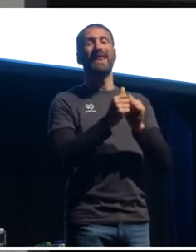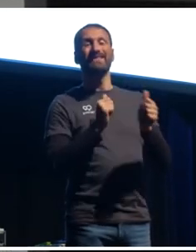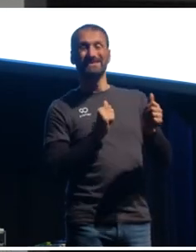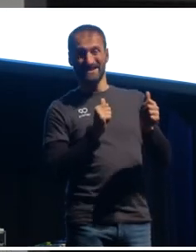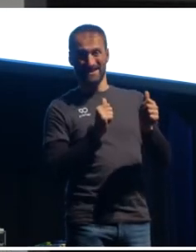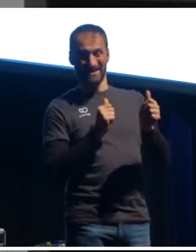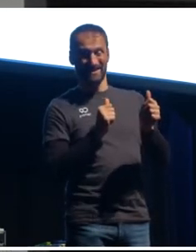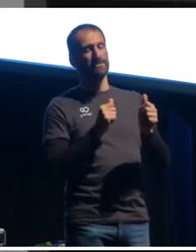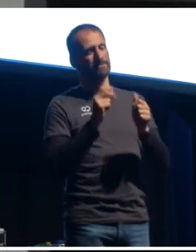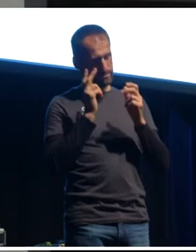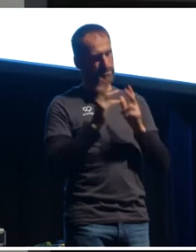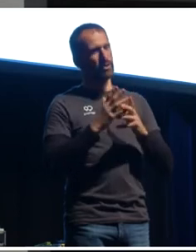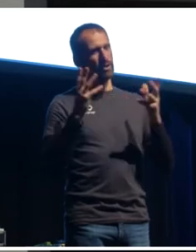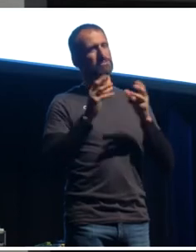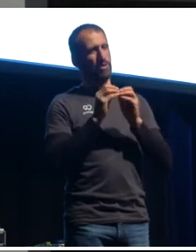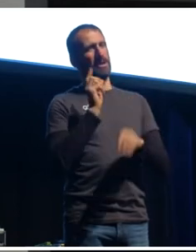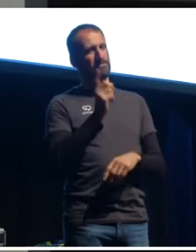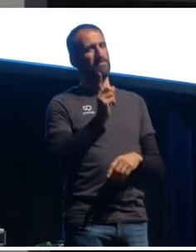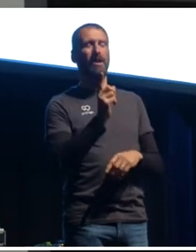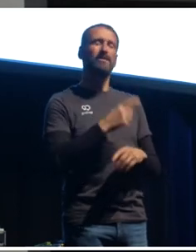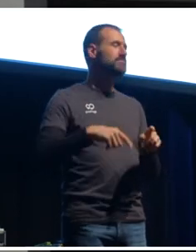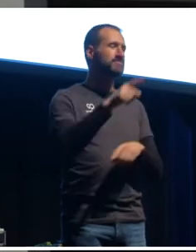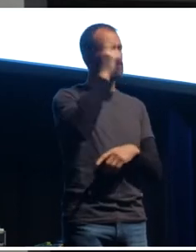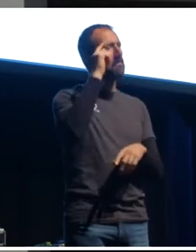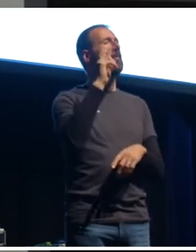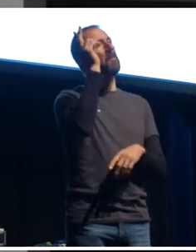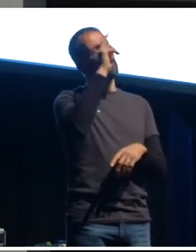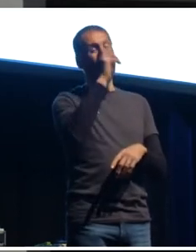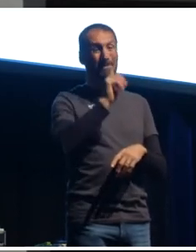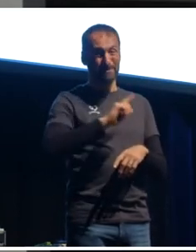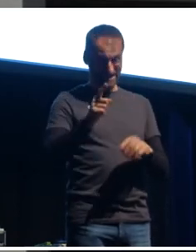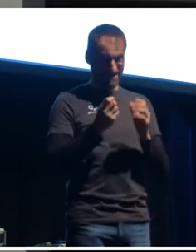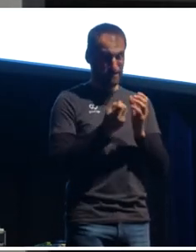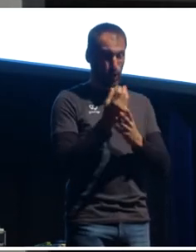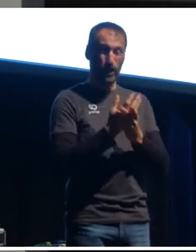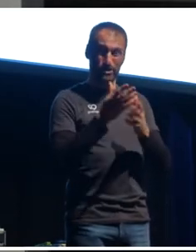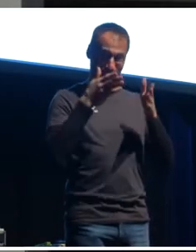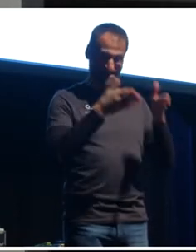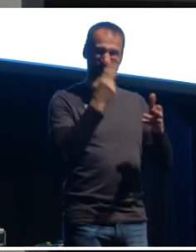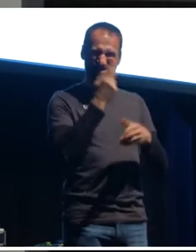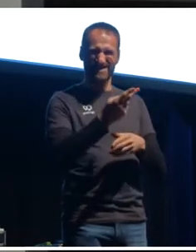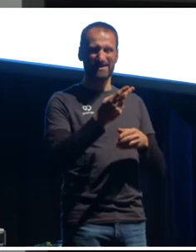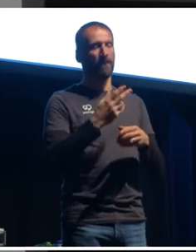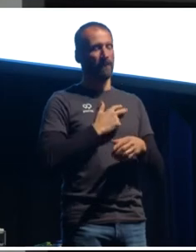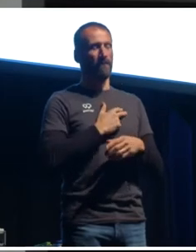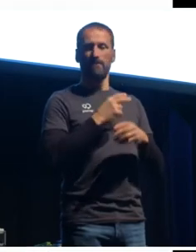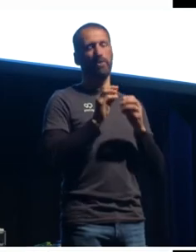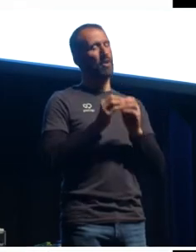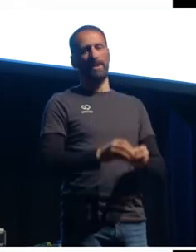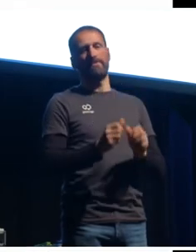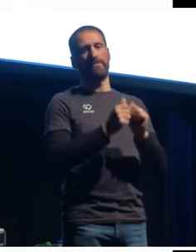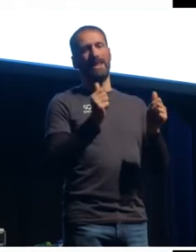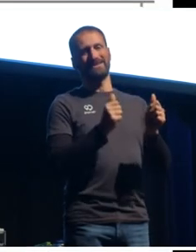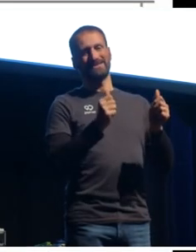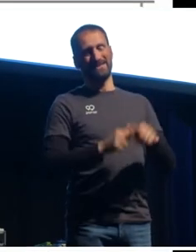are a thing. You might not think they're really a reality until you see these things in production. So let's take a look again at the